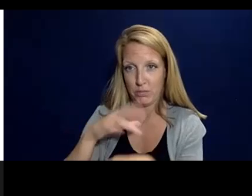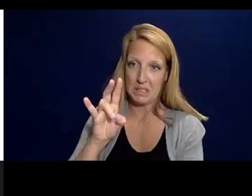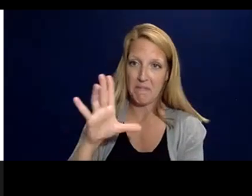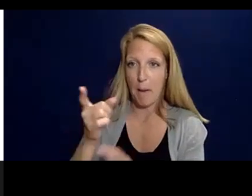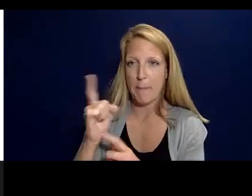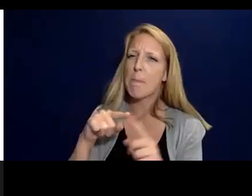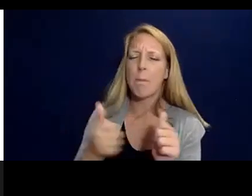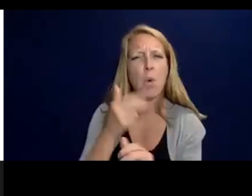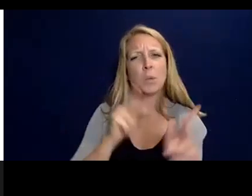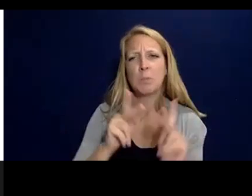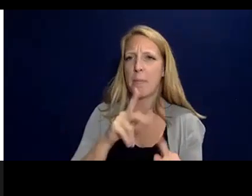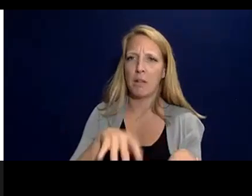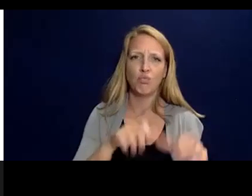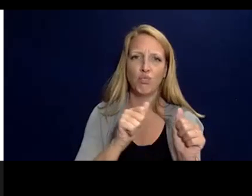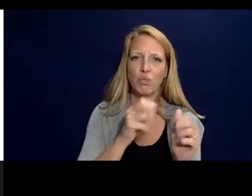everybody took